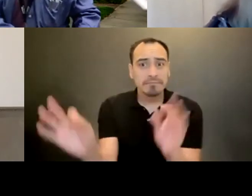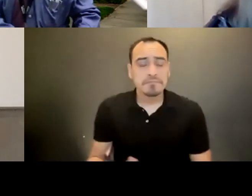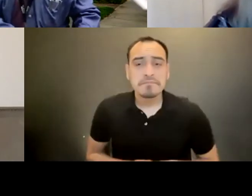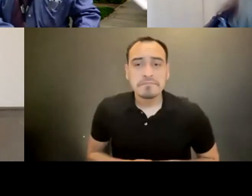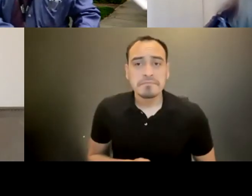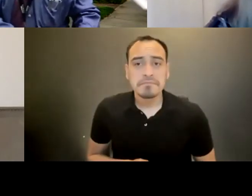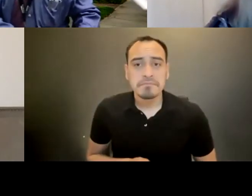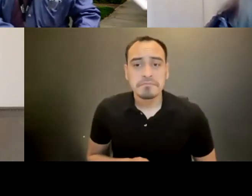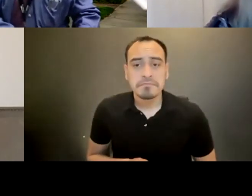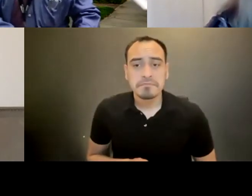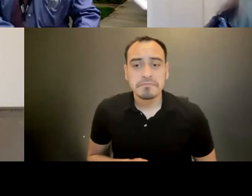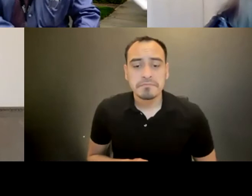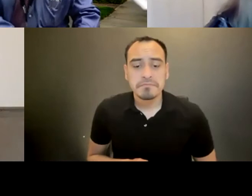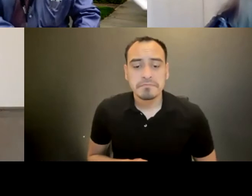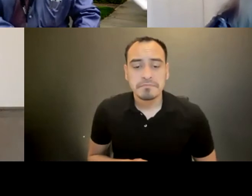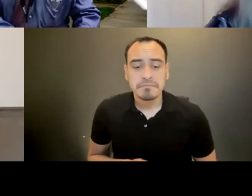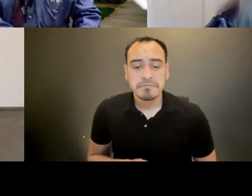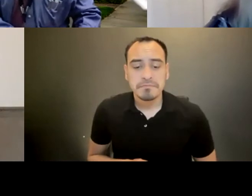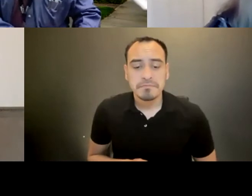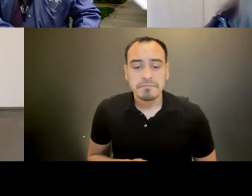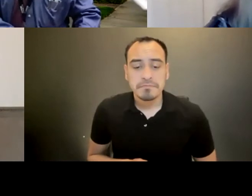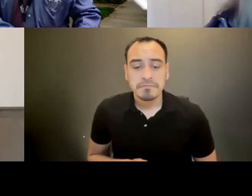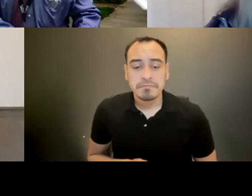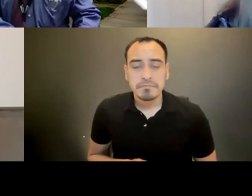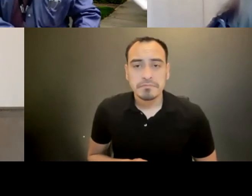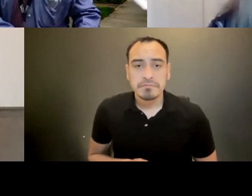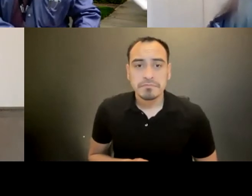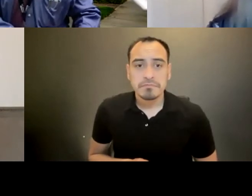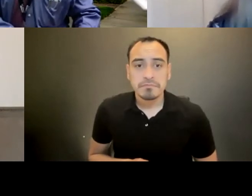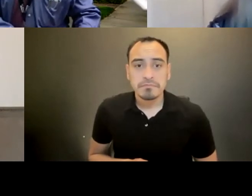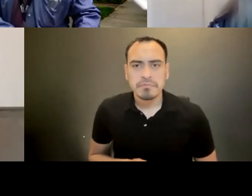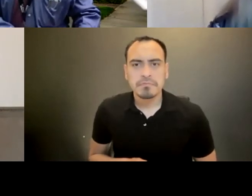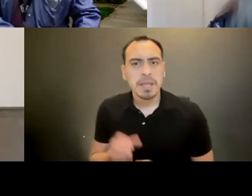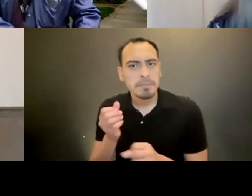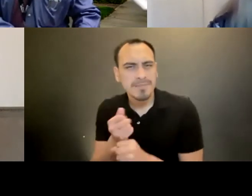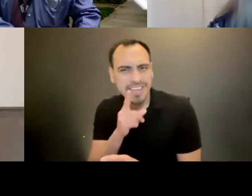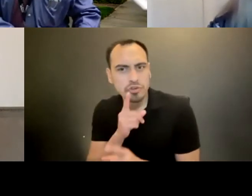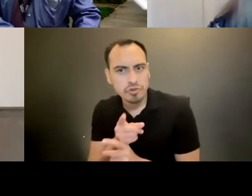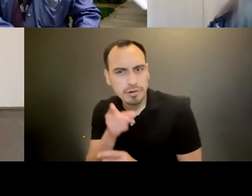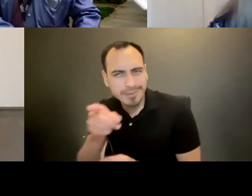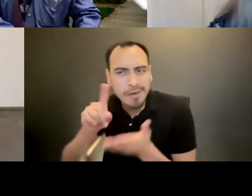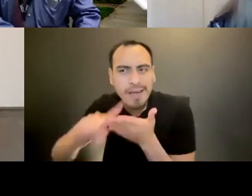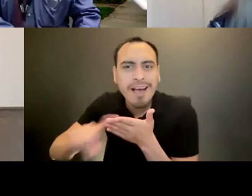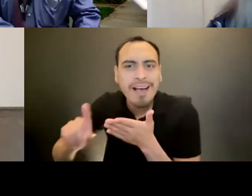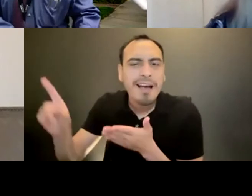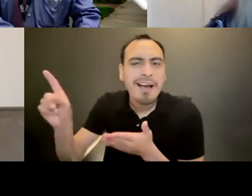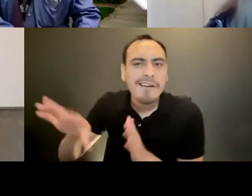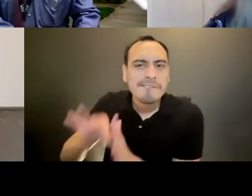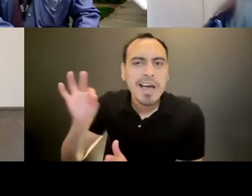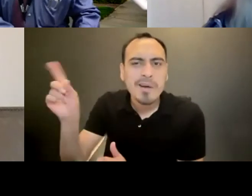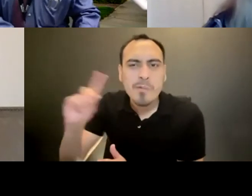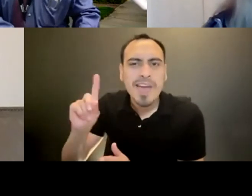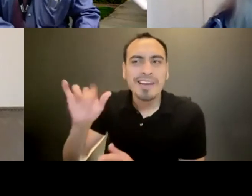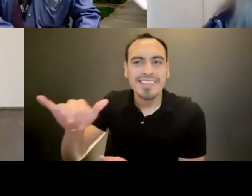to find out where those sites are and make sure that you get the testing if you are involved in activities